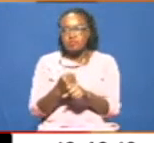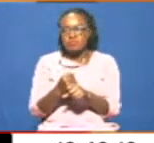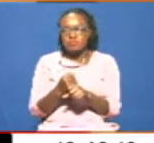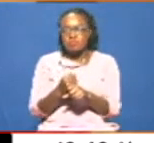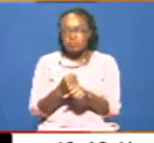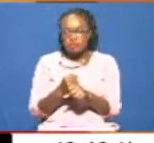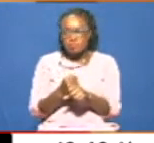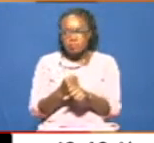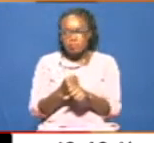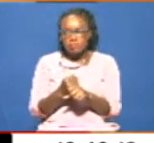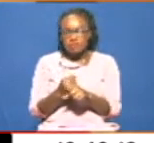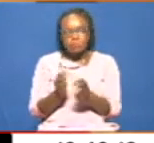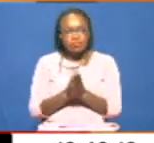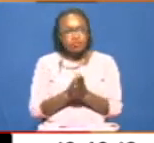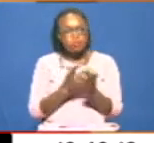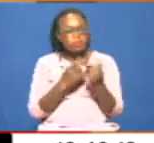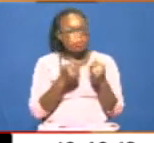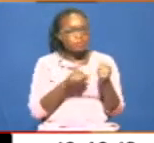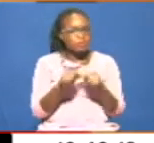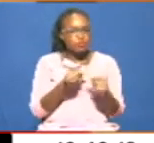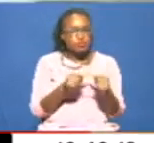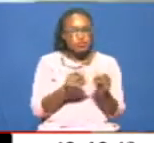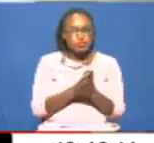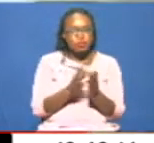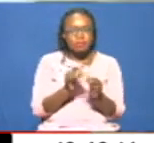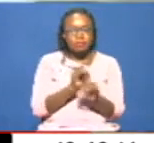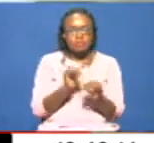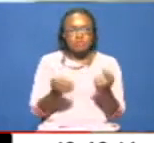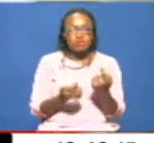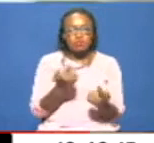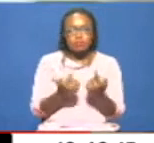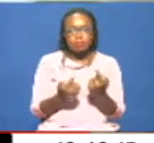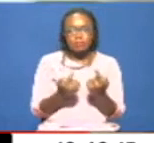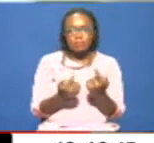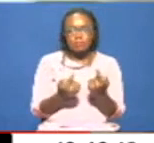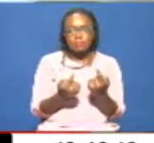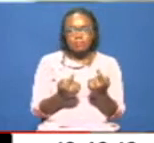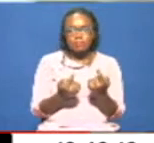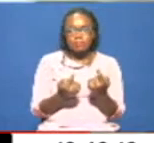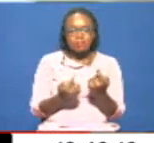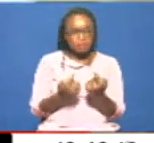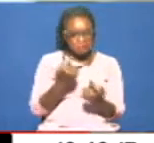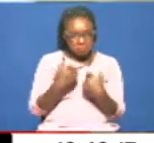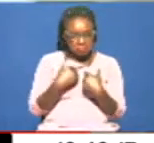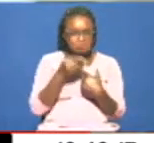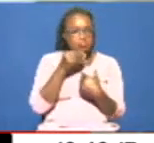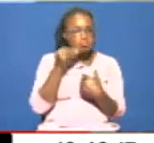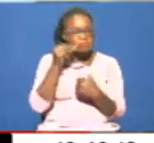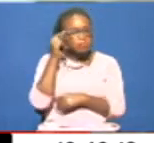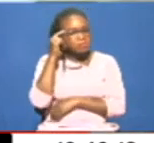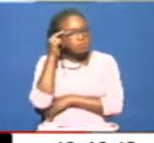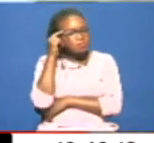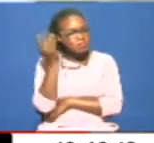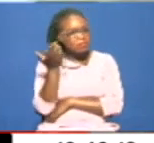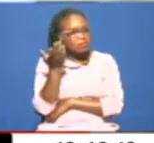Yeah. We are talking about matters clean cooking, and maybe you have a Jiko there at home and you're wondering, how can I